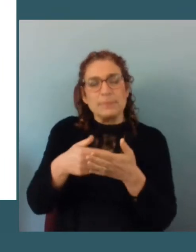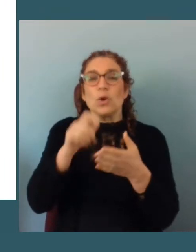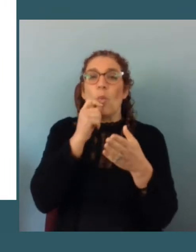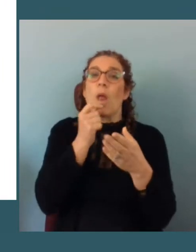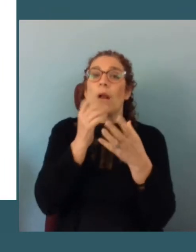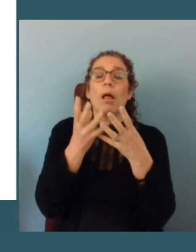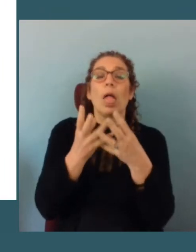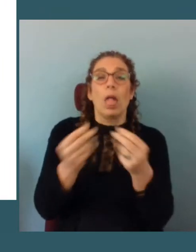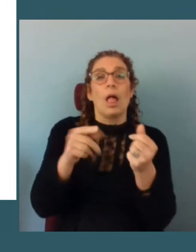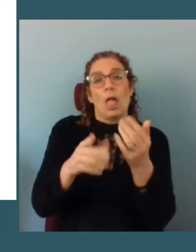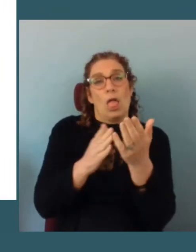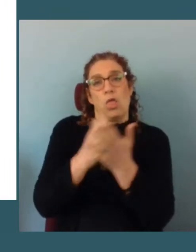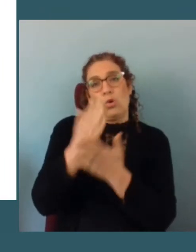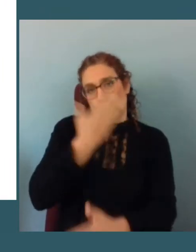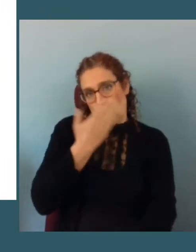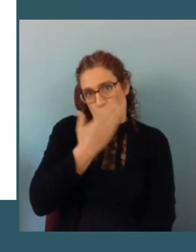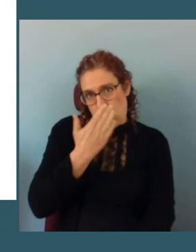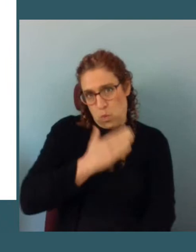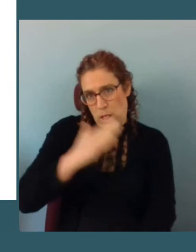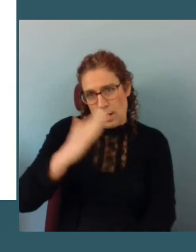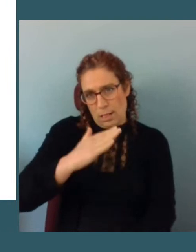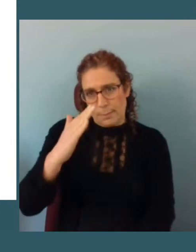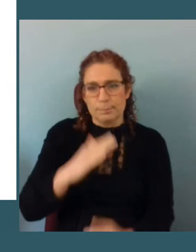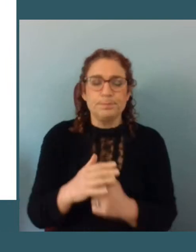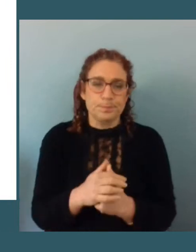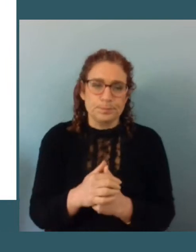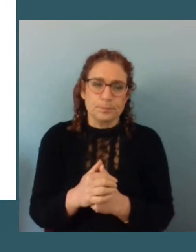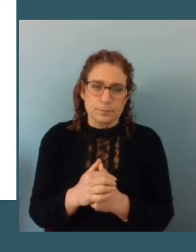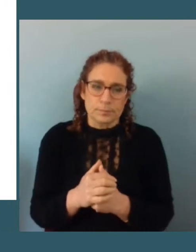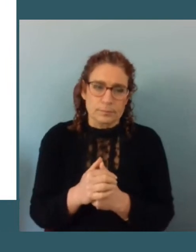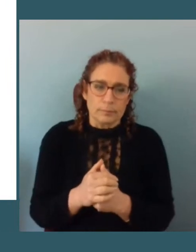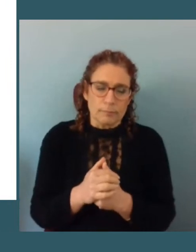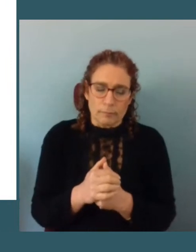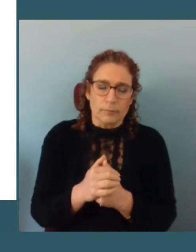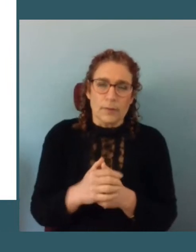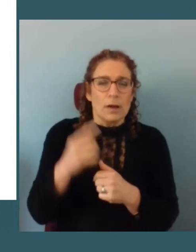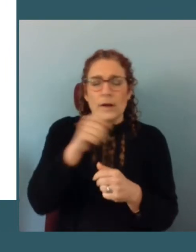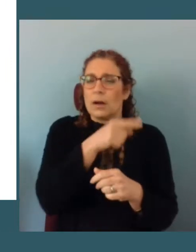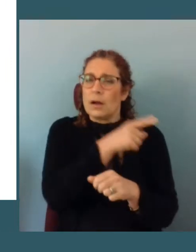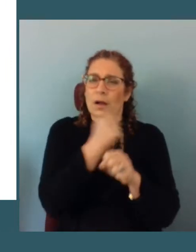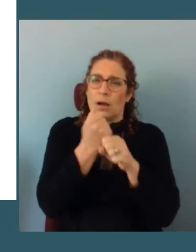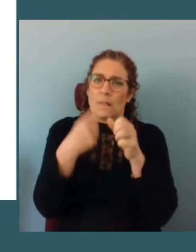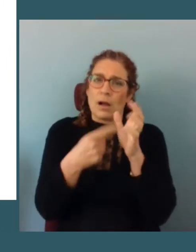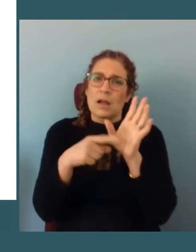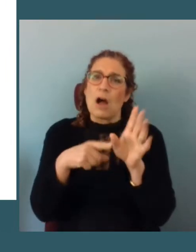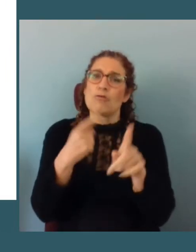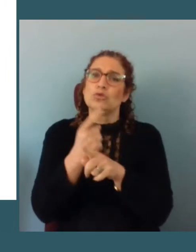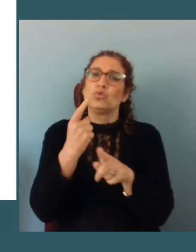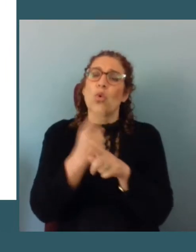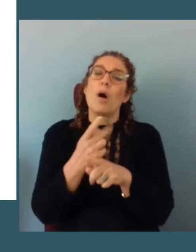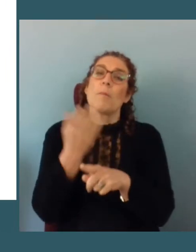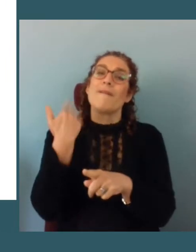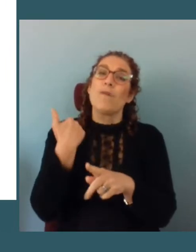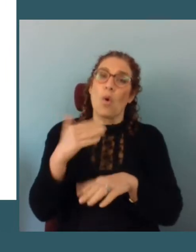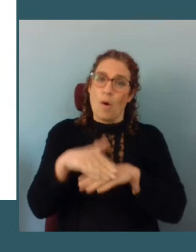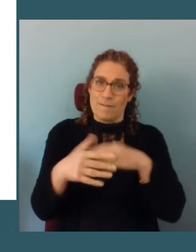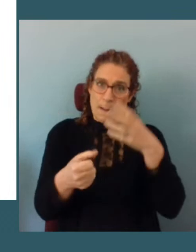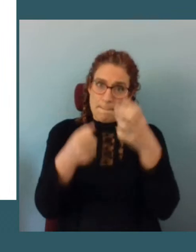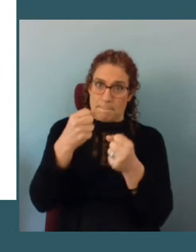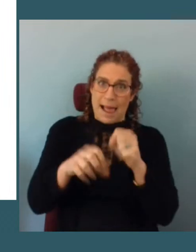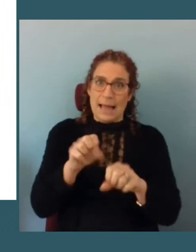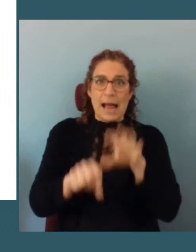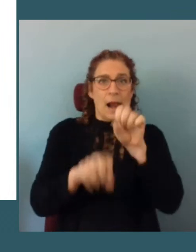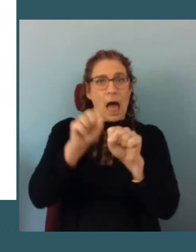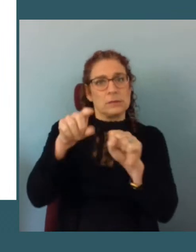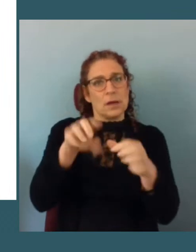this around tolerance, mainly in relation to the milk ladder. Gary has already mentioned that it's mainly used in non-IG